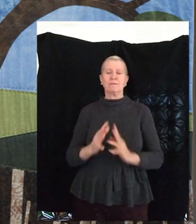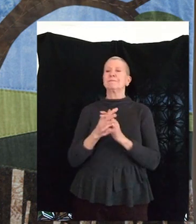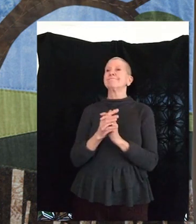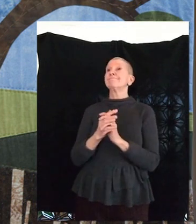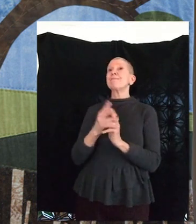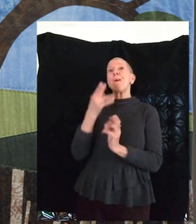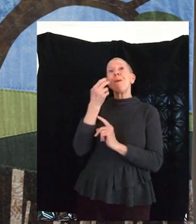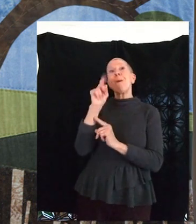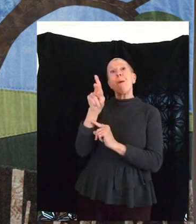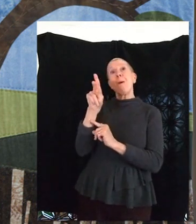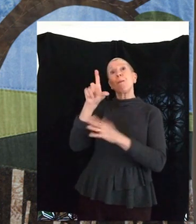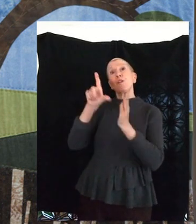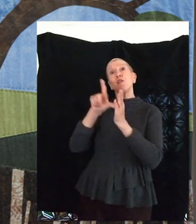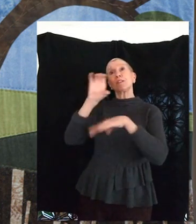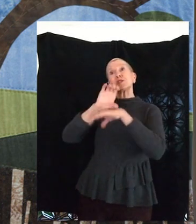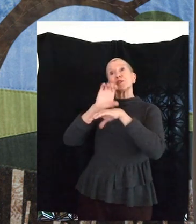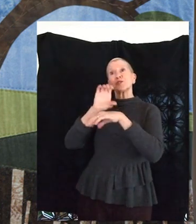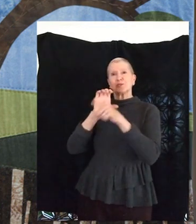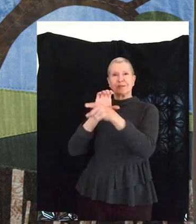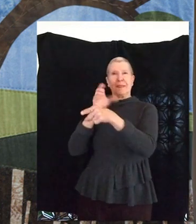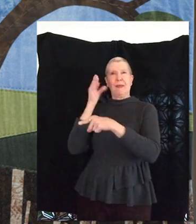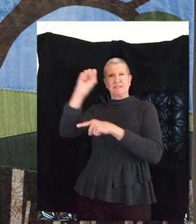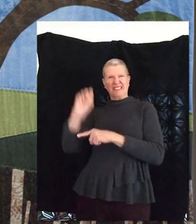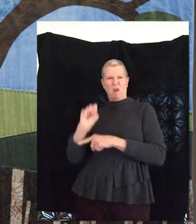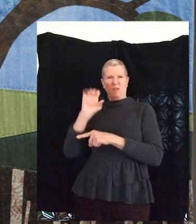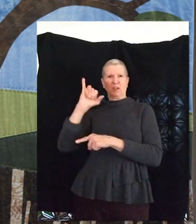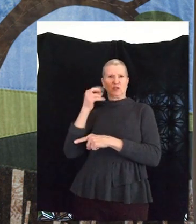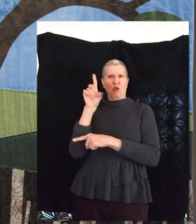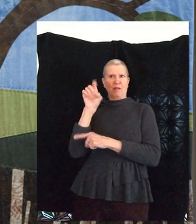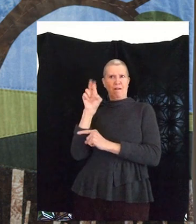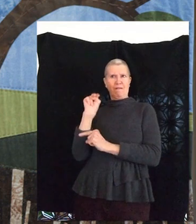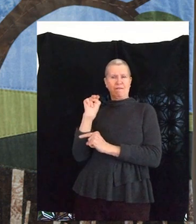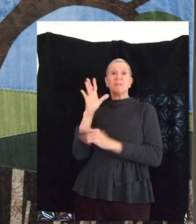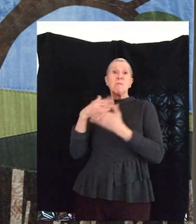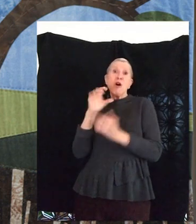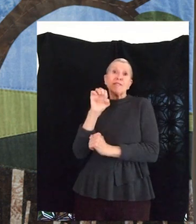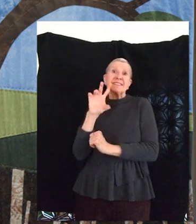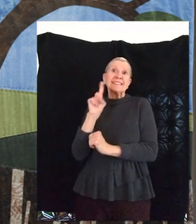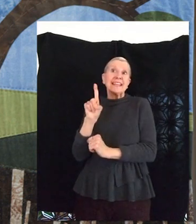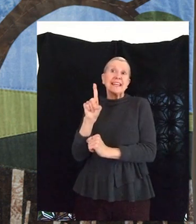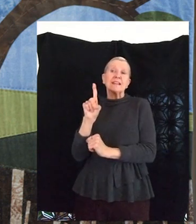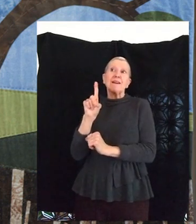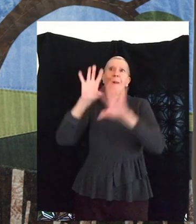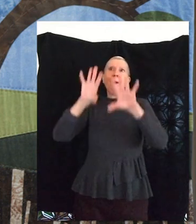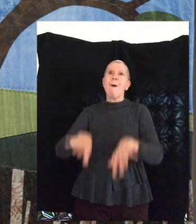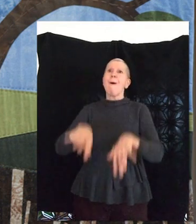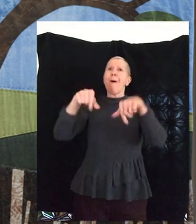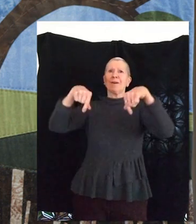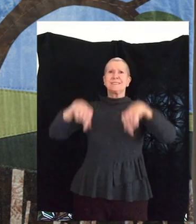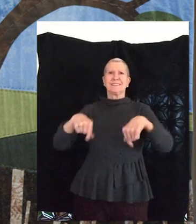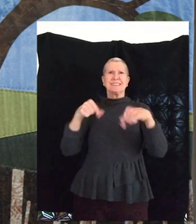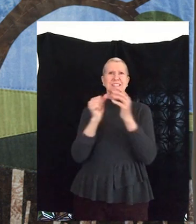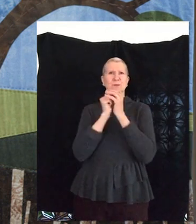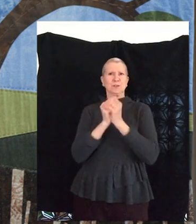Lutheran Church in Jordan, Minnesota, part of the Minneapolis Area Synod, for hosting us in this beautiful